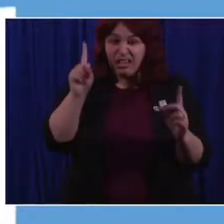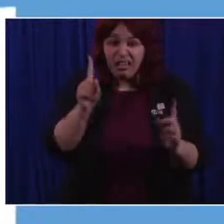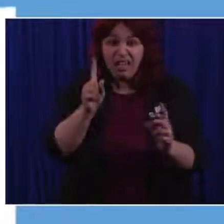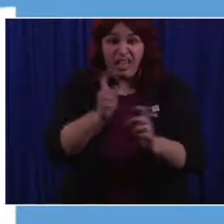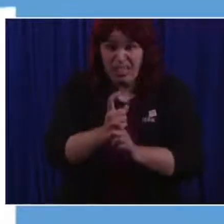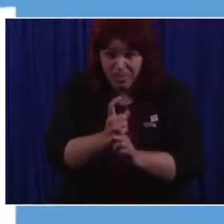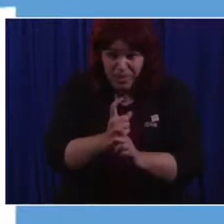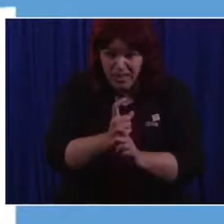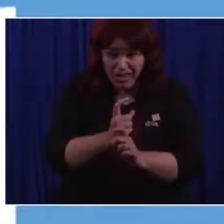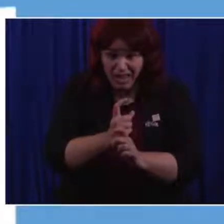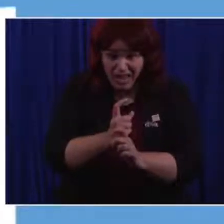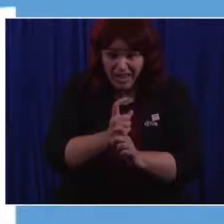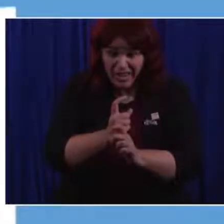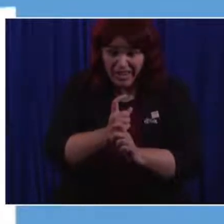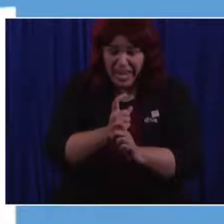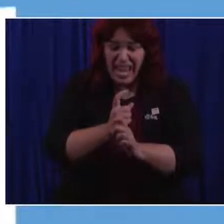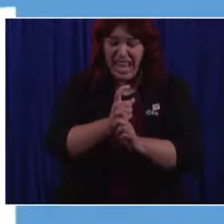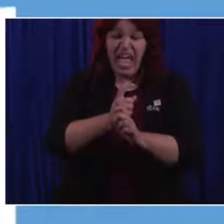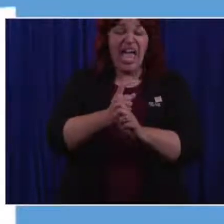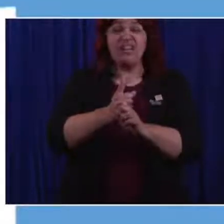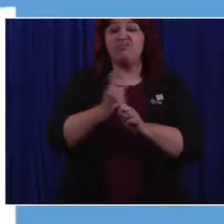that are making the user